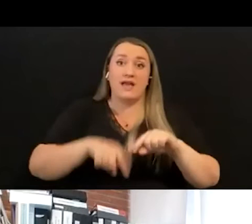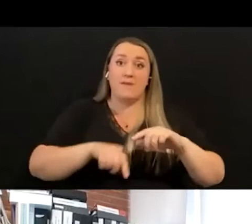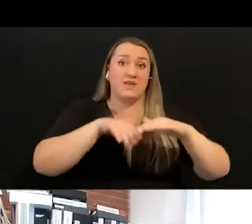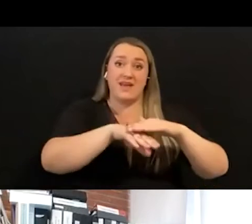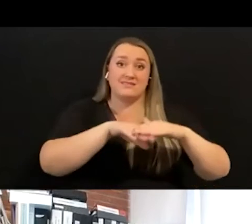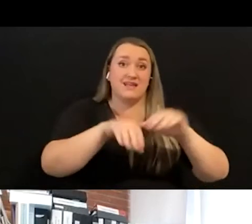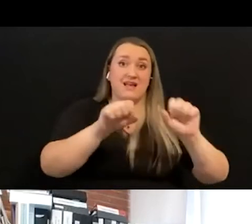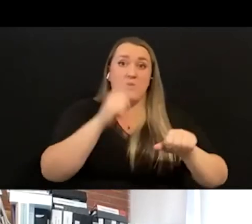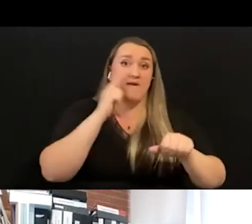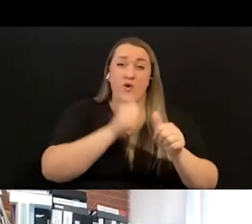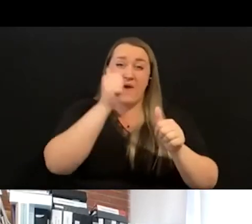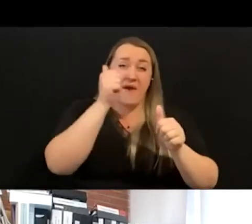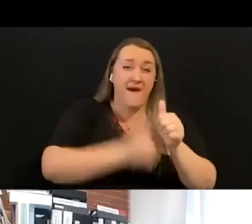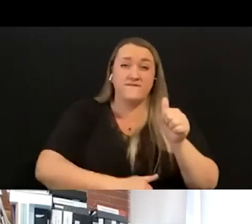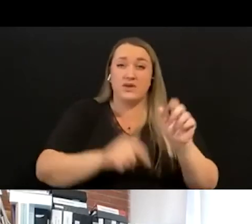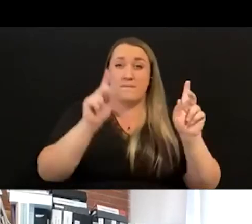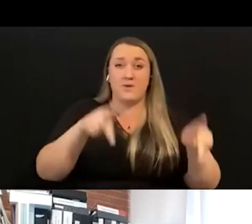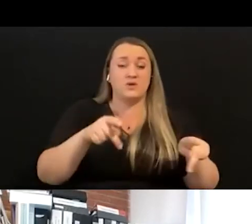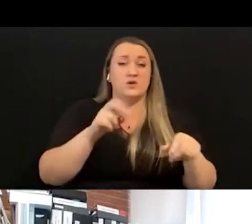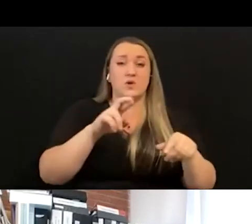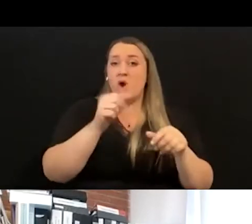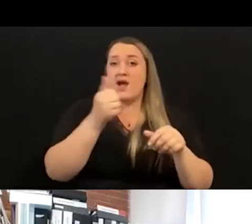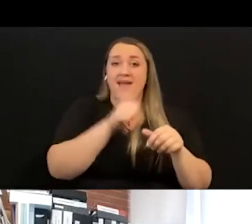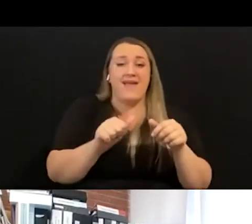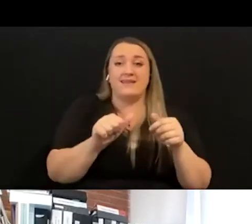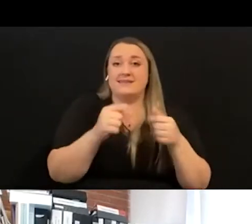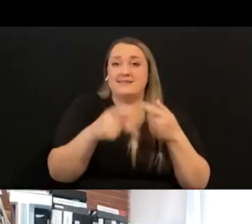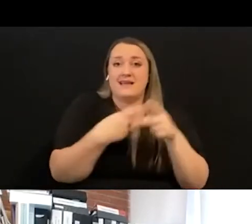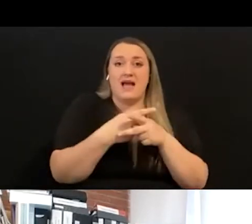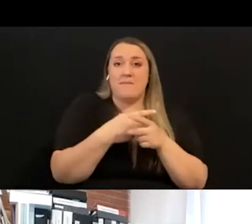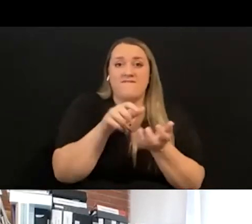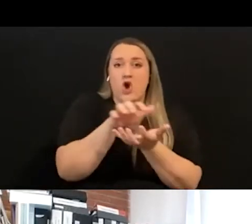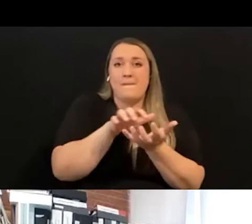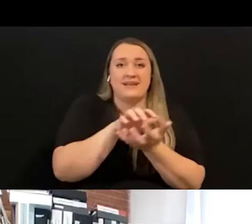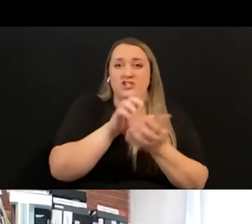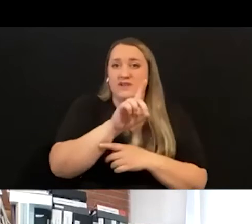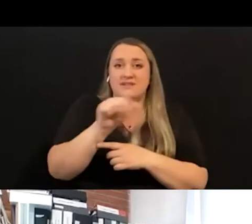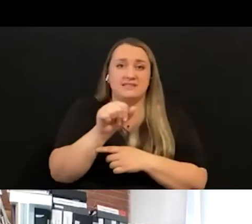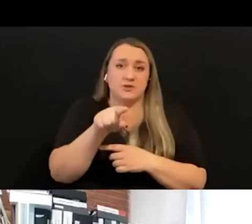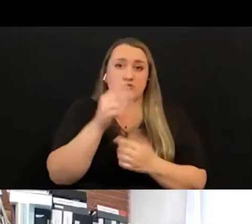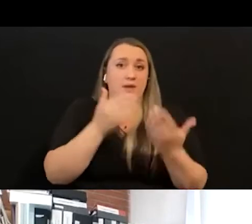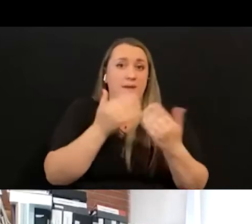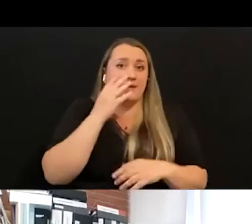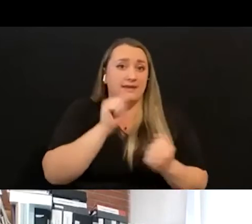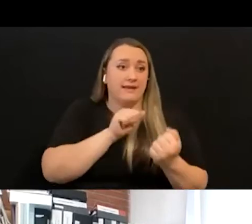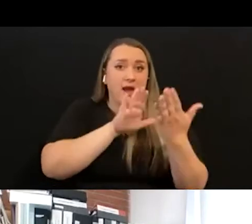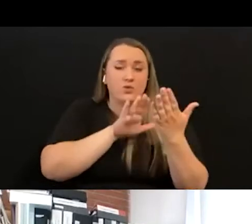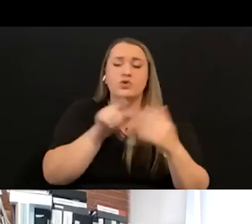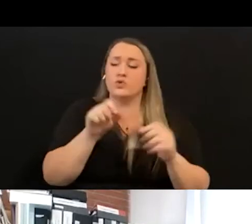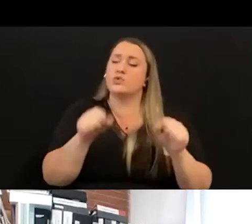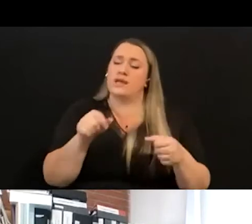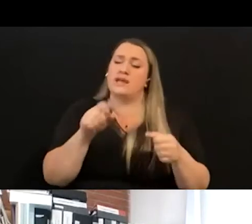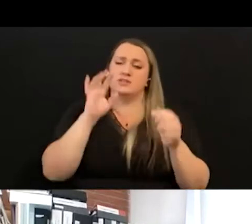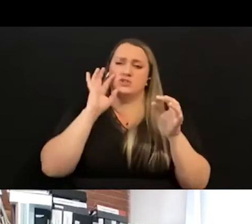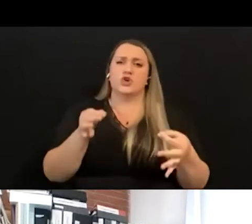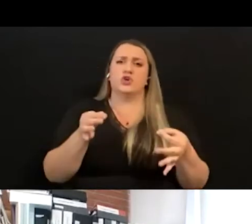every single person or every kind of combination of disability that you might encounter, you can certainly